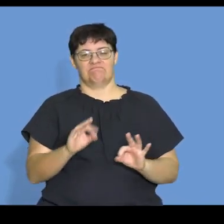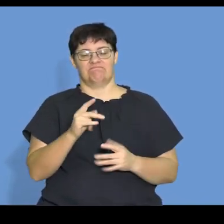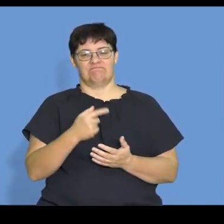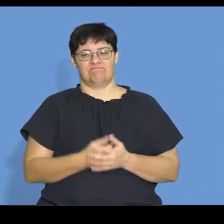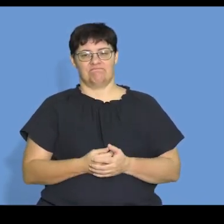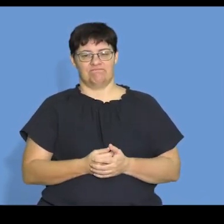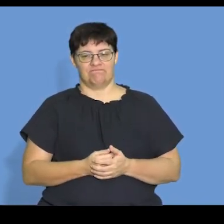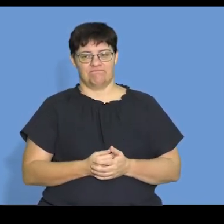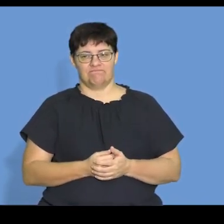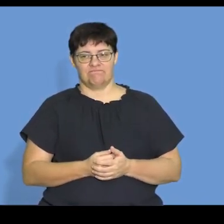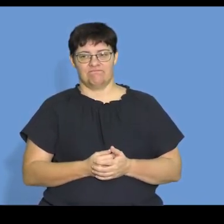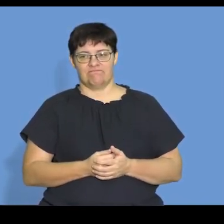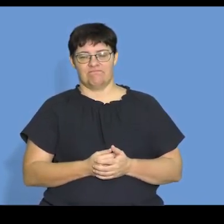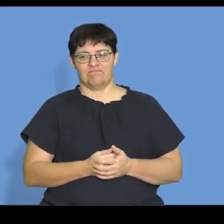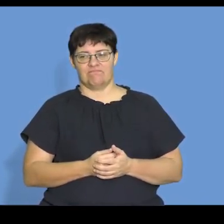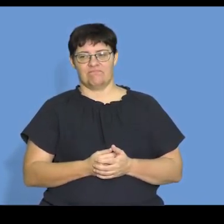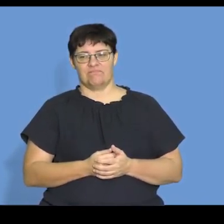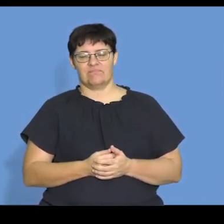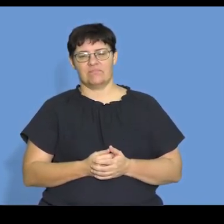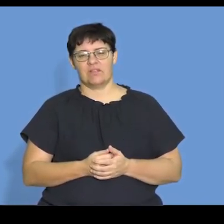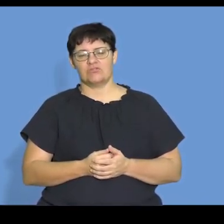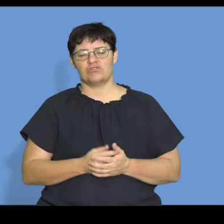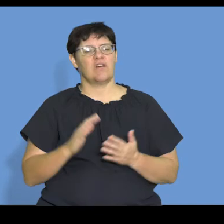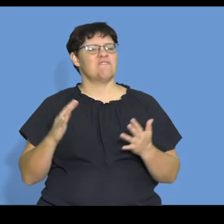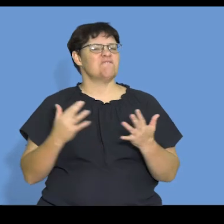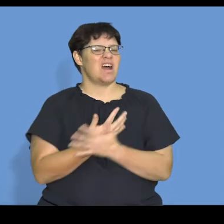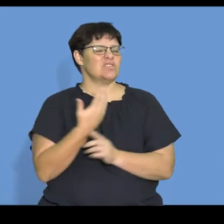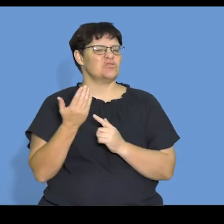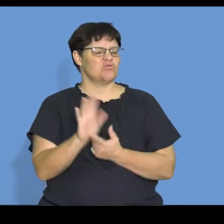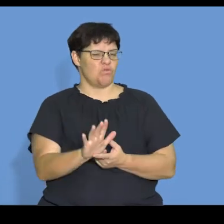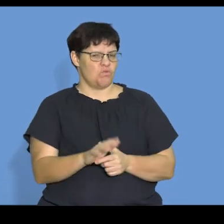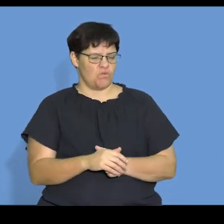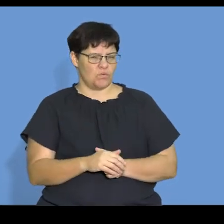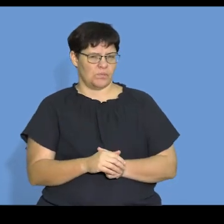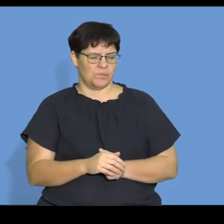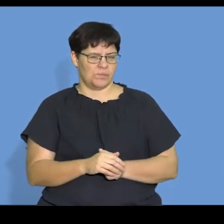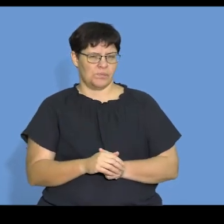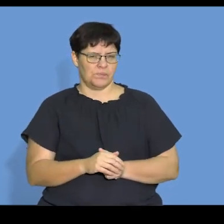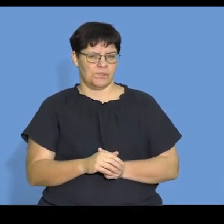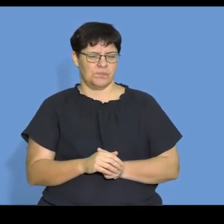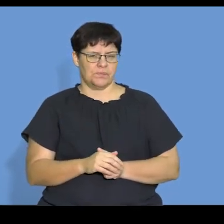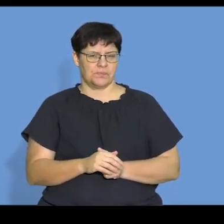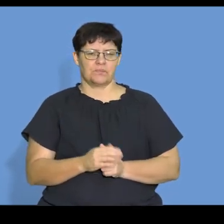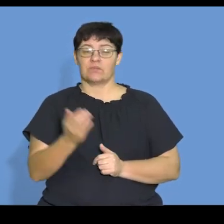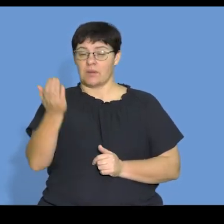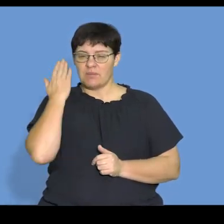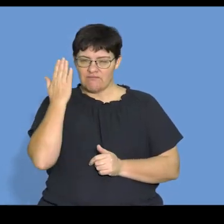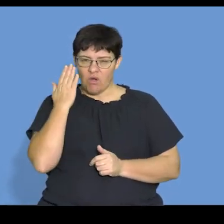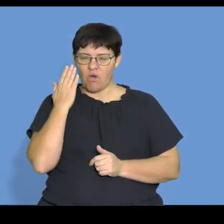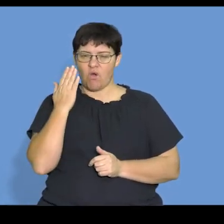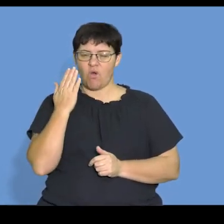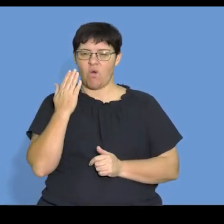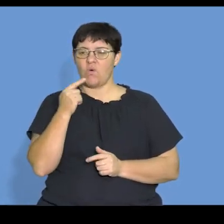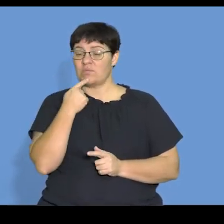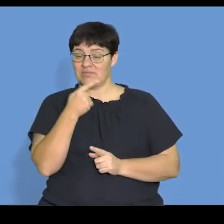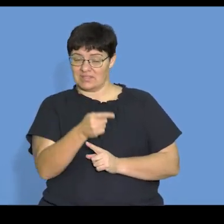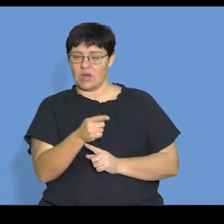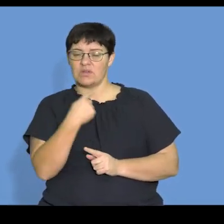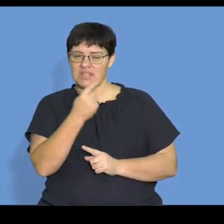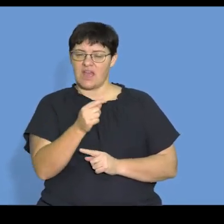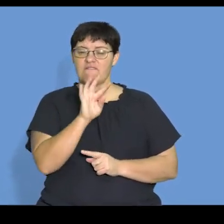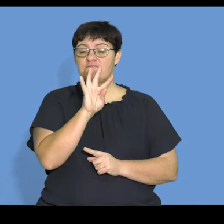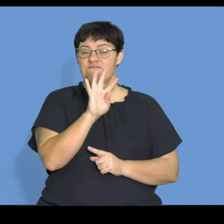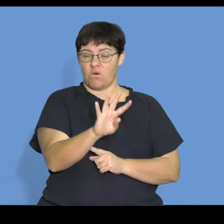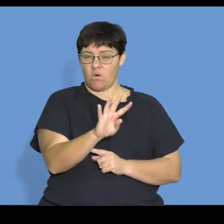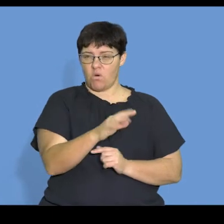of this. Now, just to quickly show you the method that I spoke about before we got here, I said you look at 4,